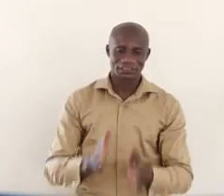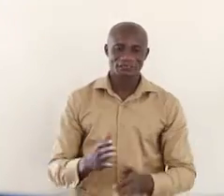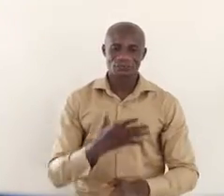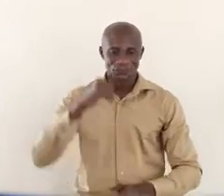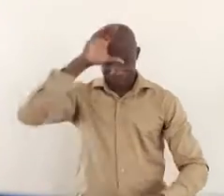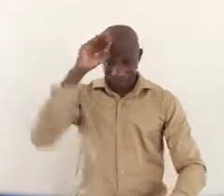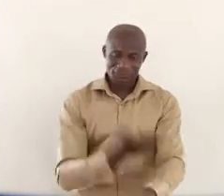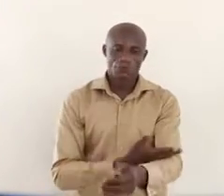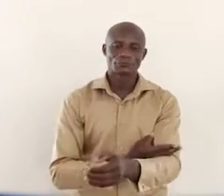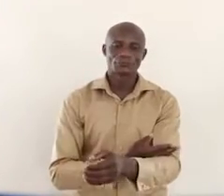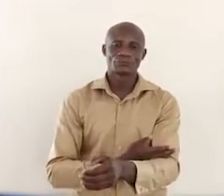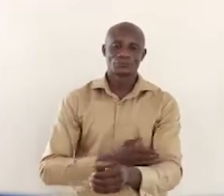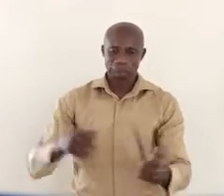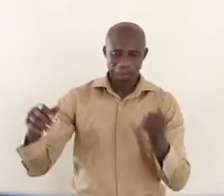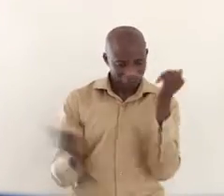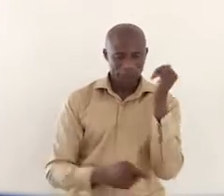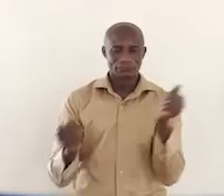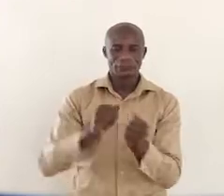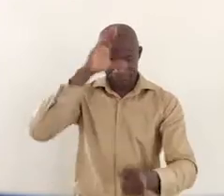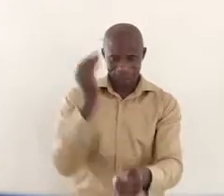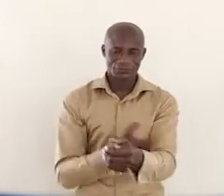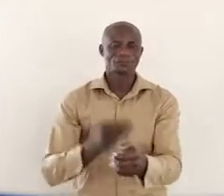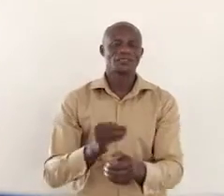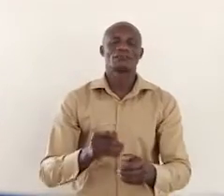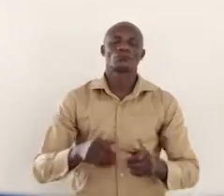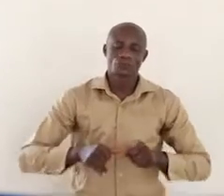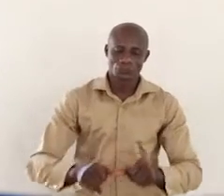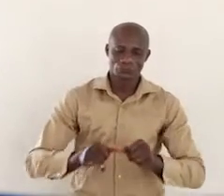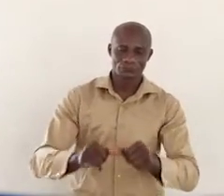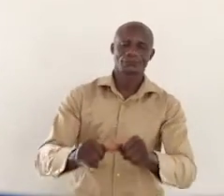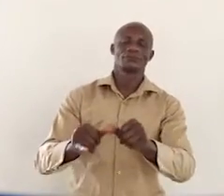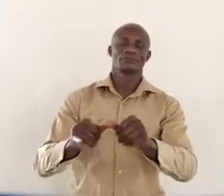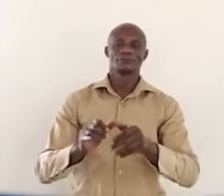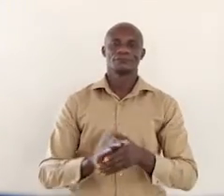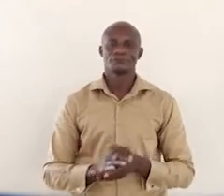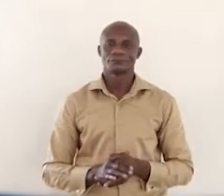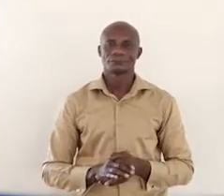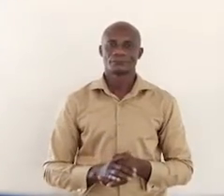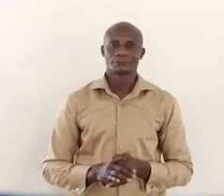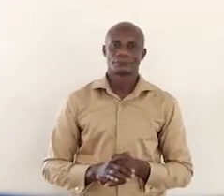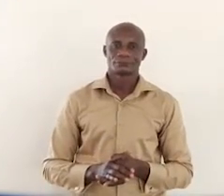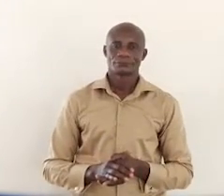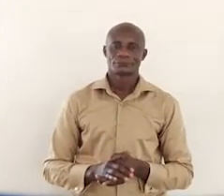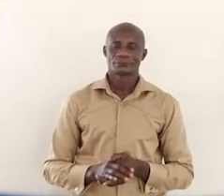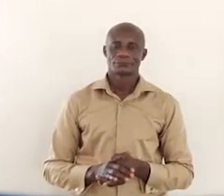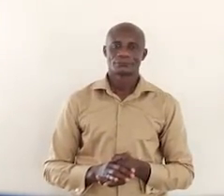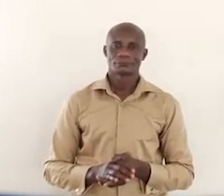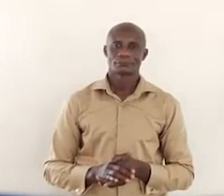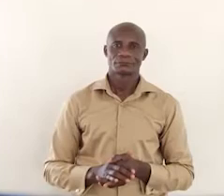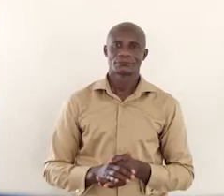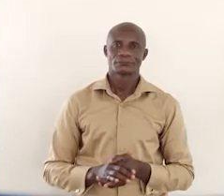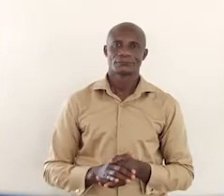the son deals with the son of the slave and the grandson deals with the grandson of the slave.